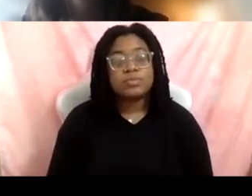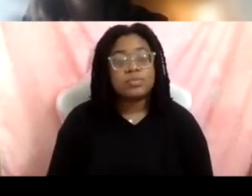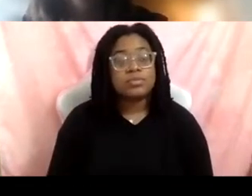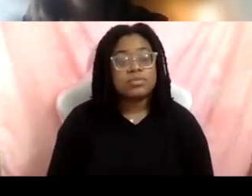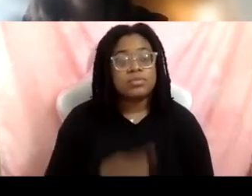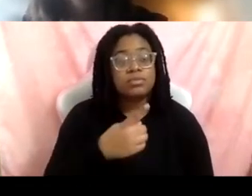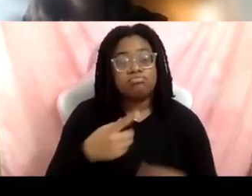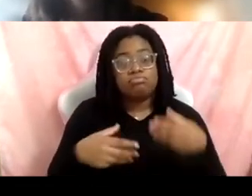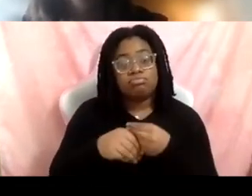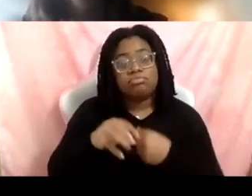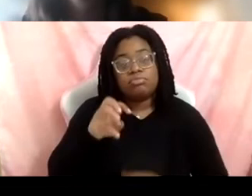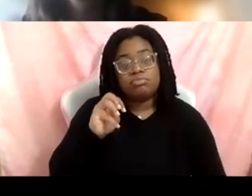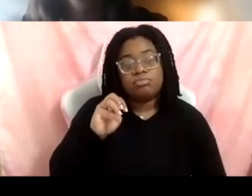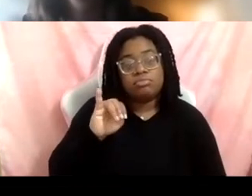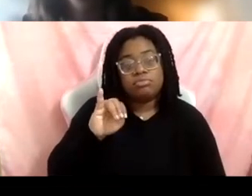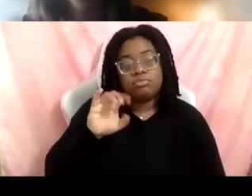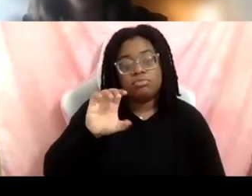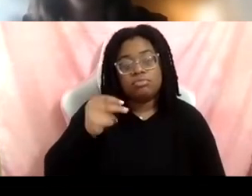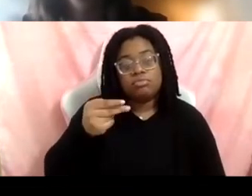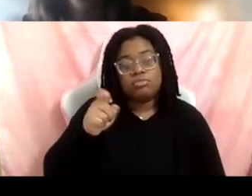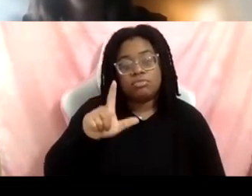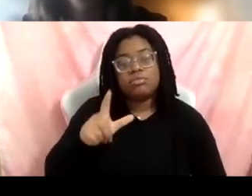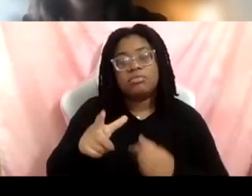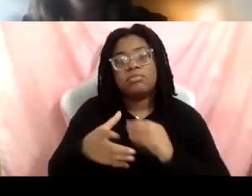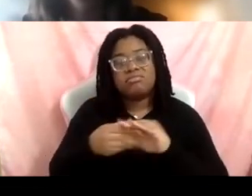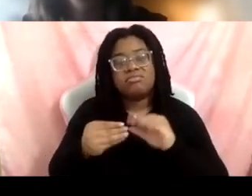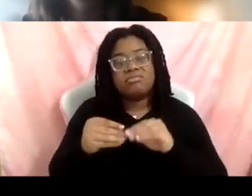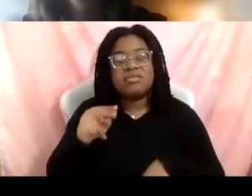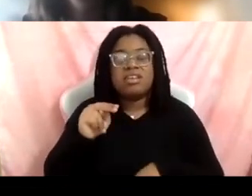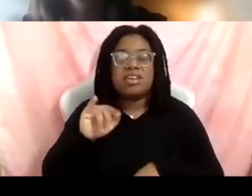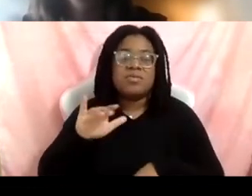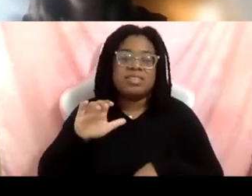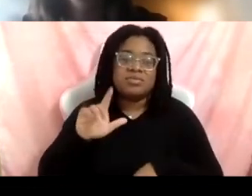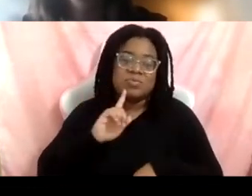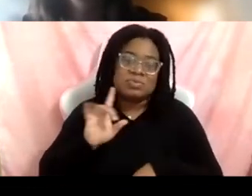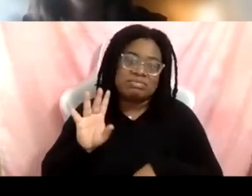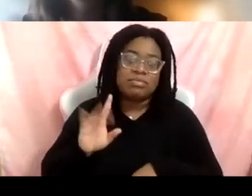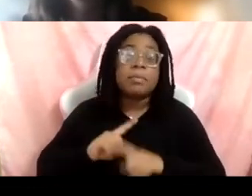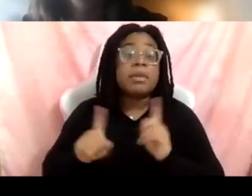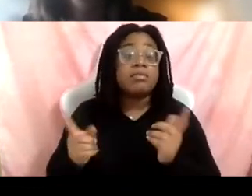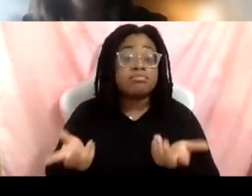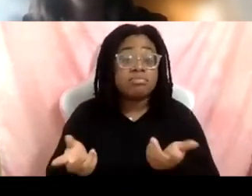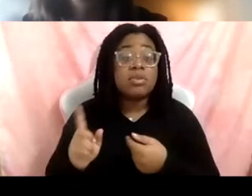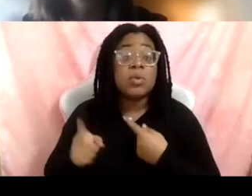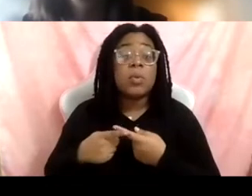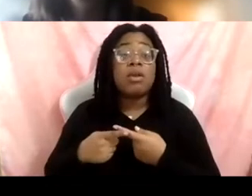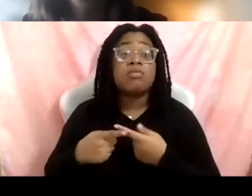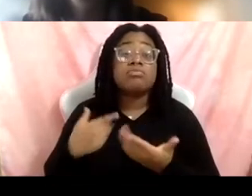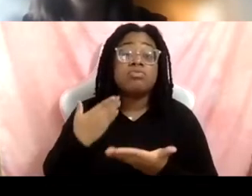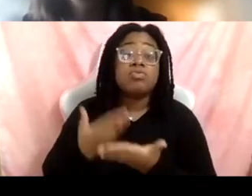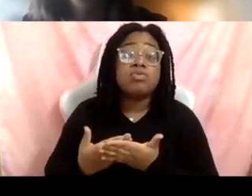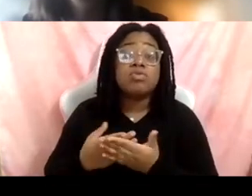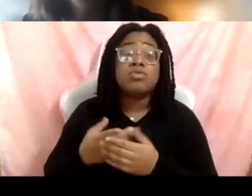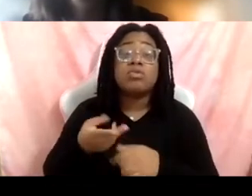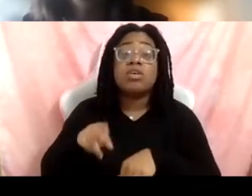And for me, again, and NYU was something of a lost cause. But when I got to the National University